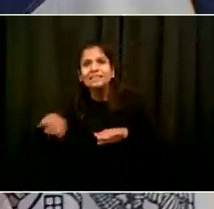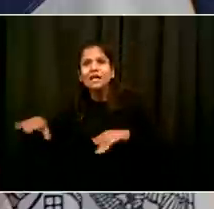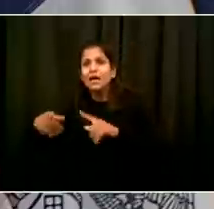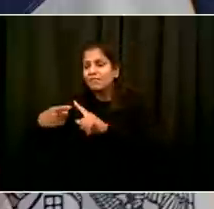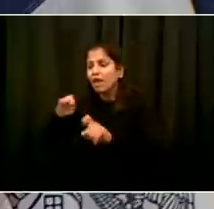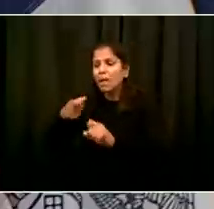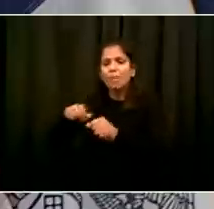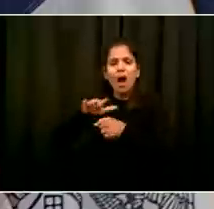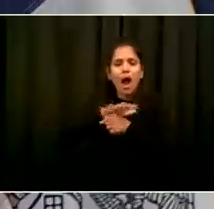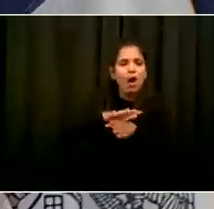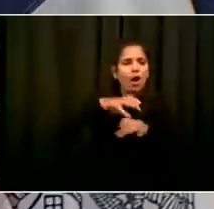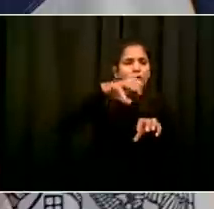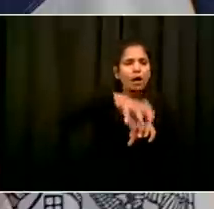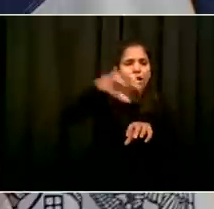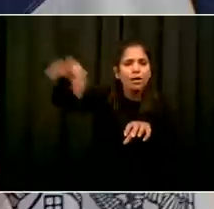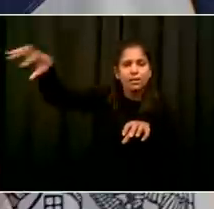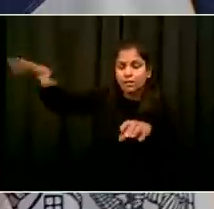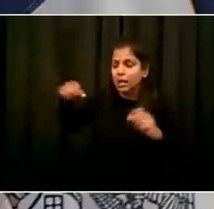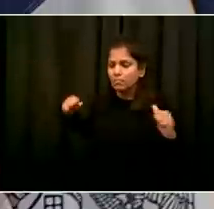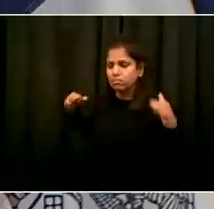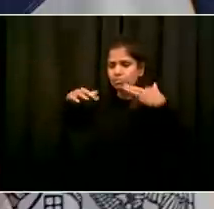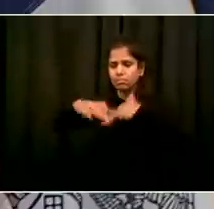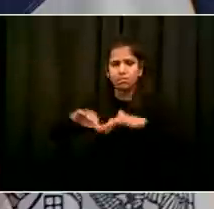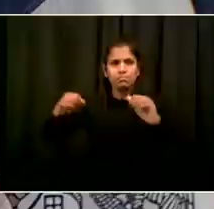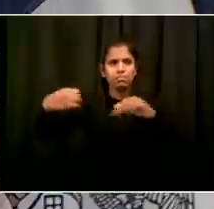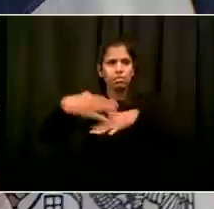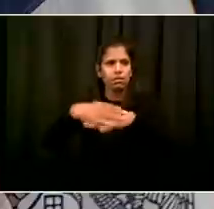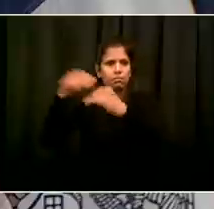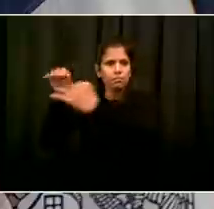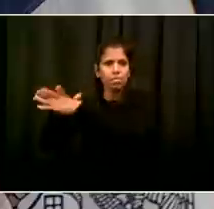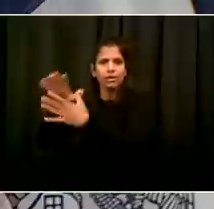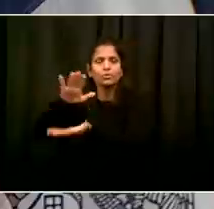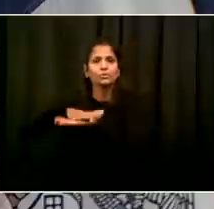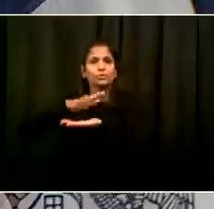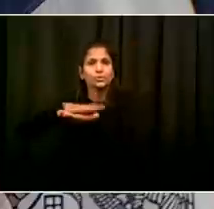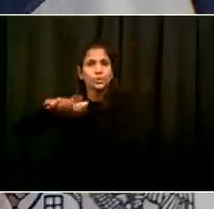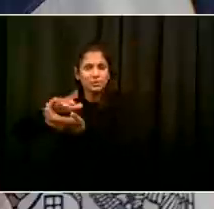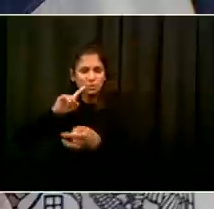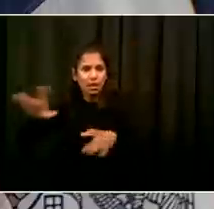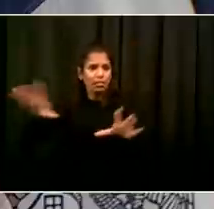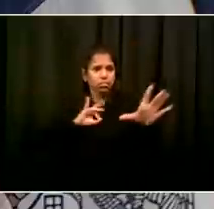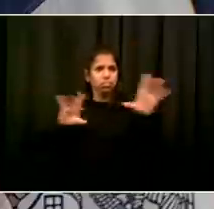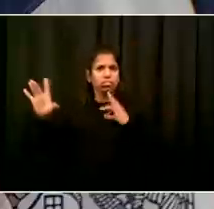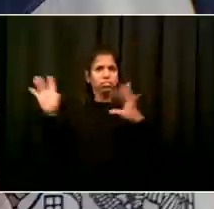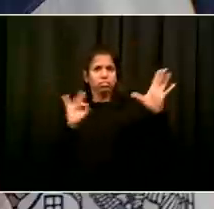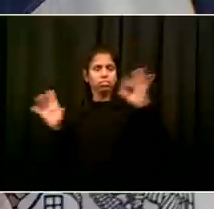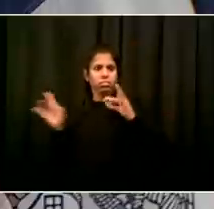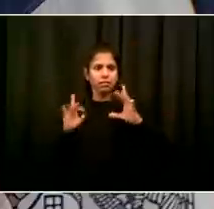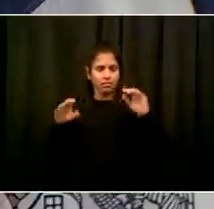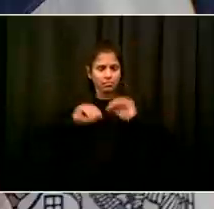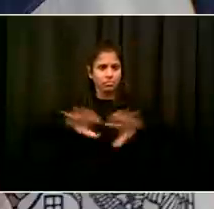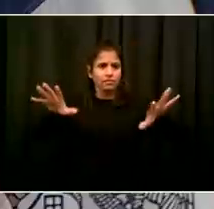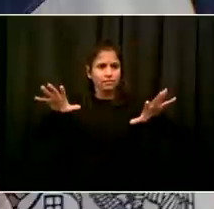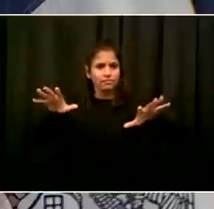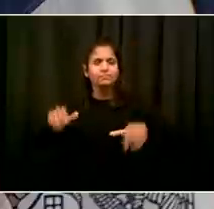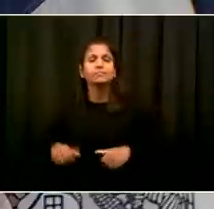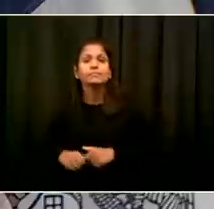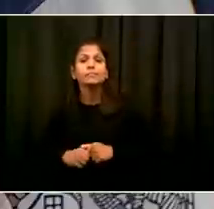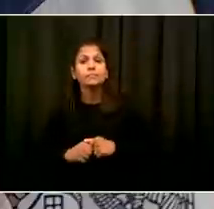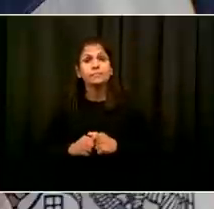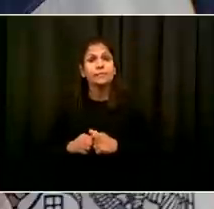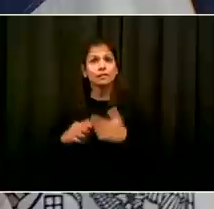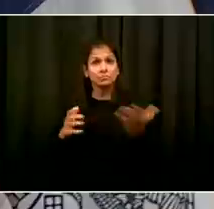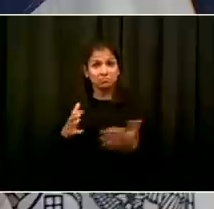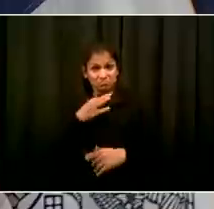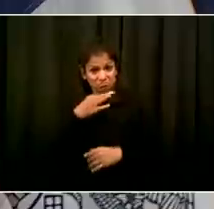medical experts on the line about whether or not the city believes that schools are a problem as it pertains to the